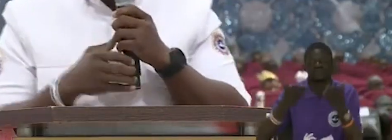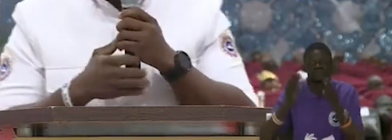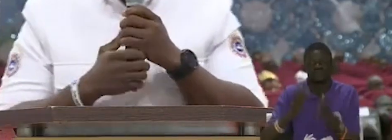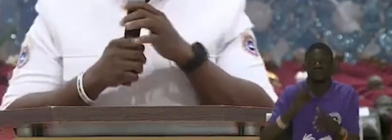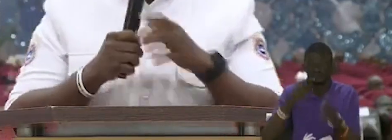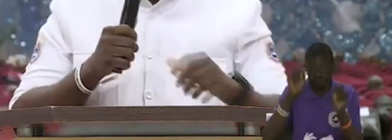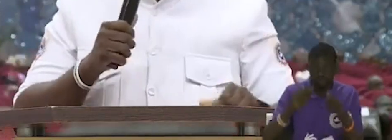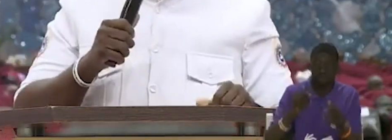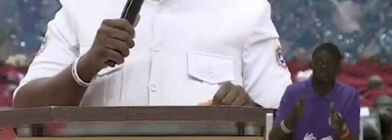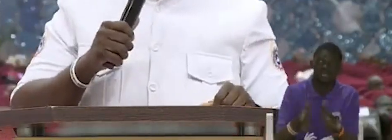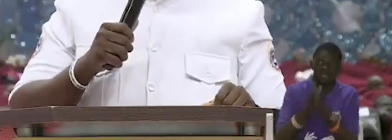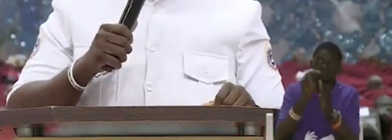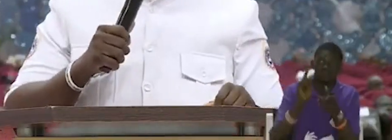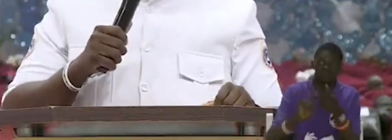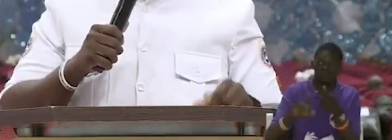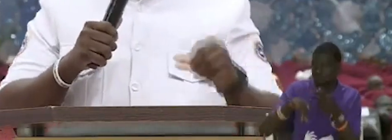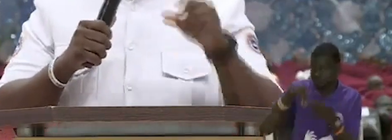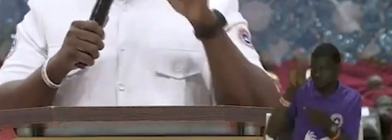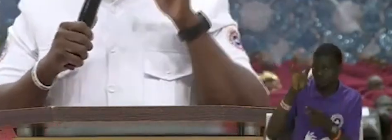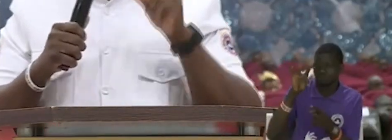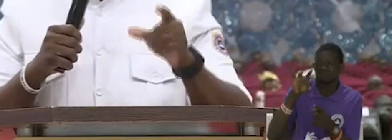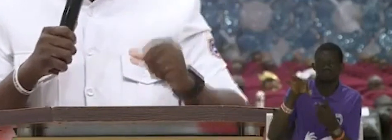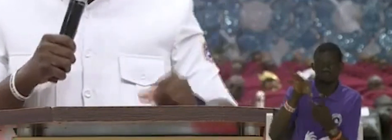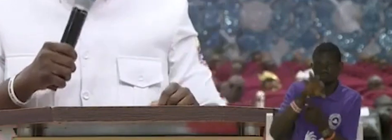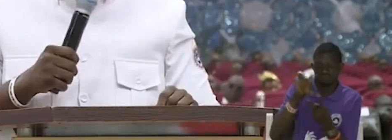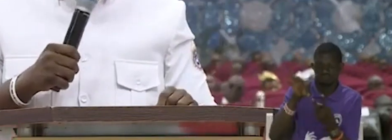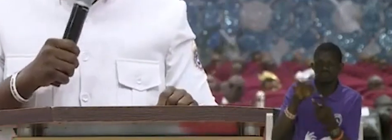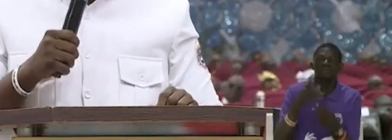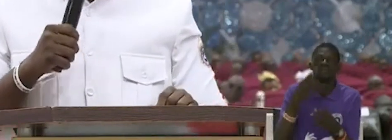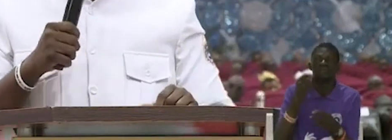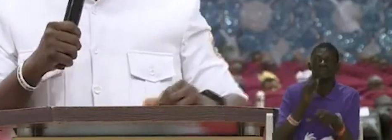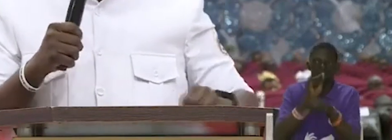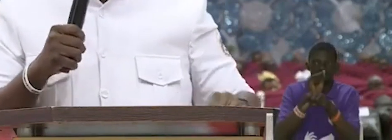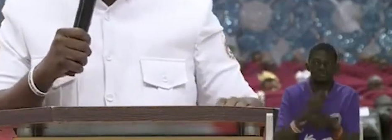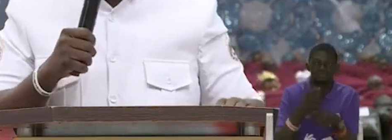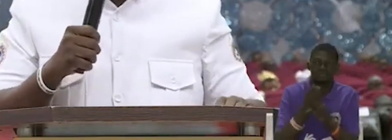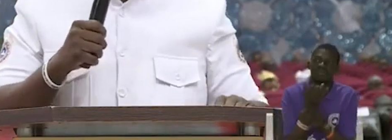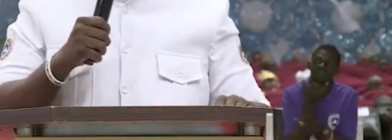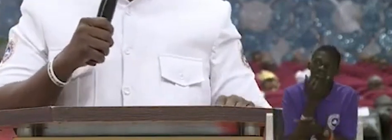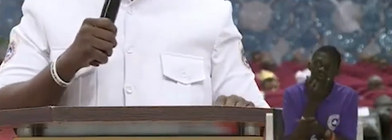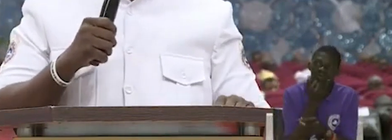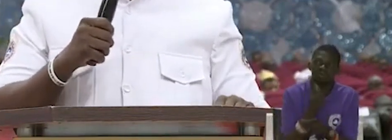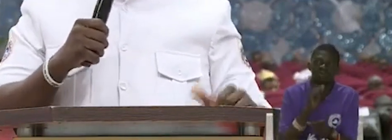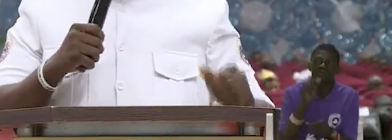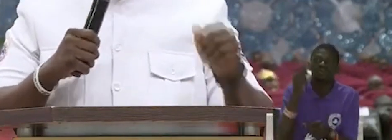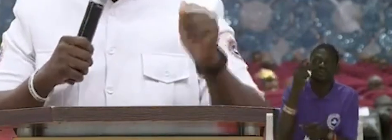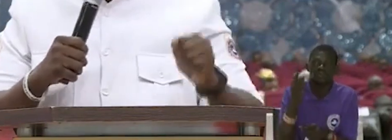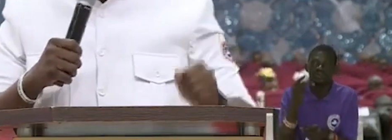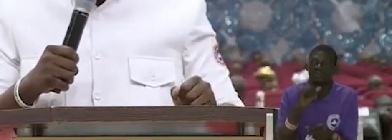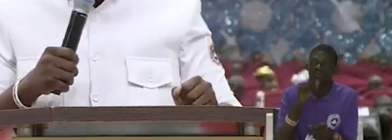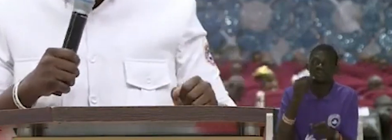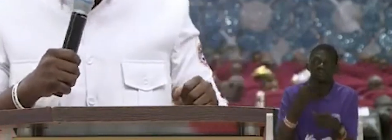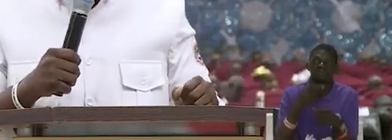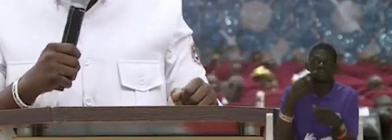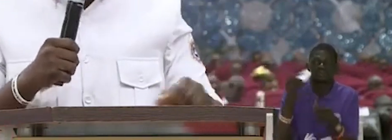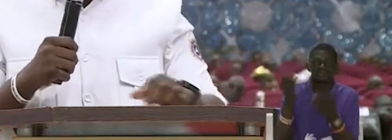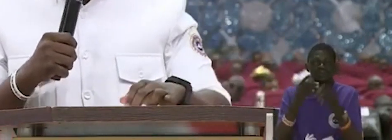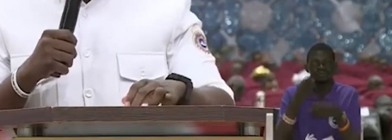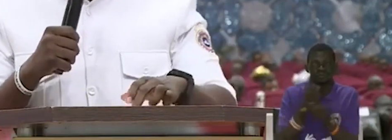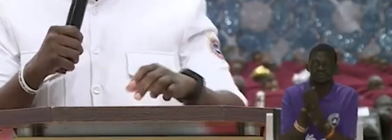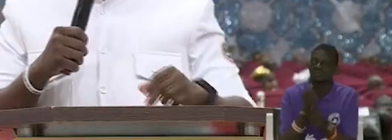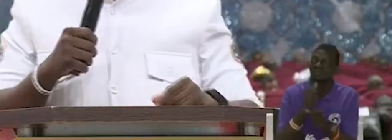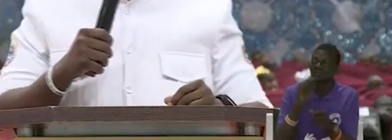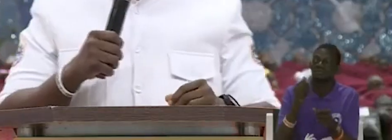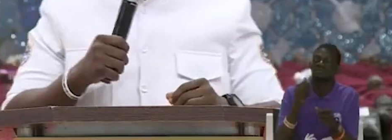can actually still pick. The slave made an error, he didn't say anything. The servant made an error, he didn't